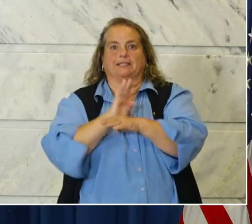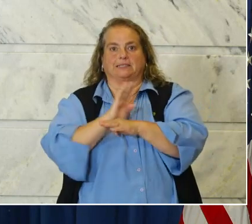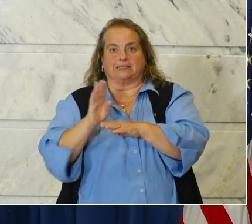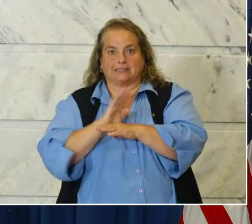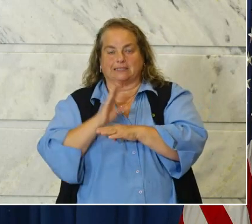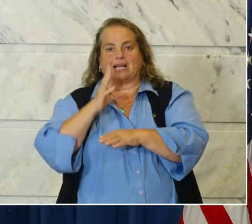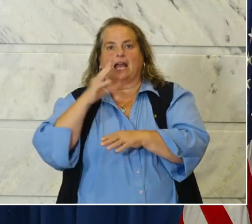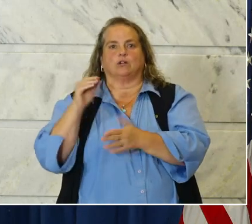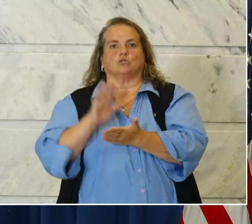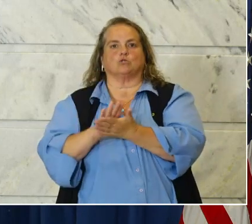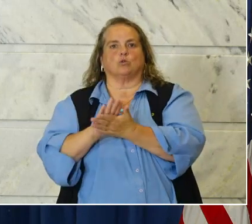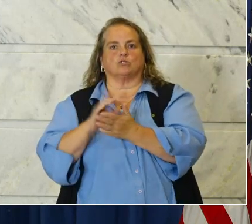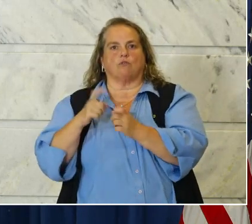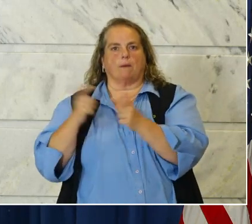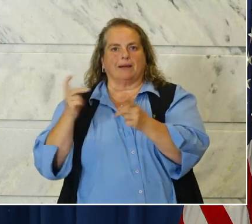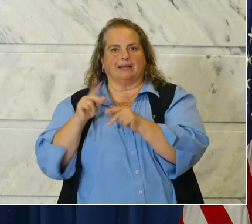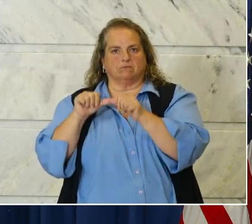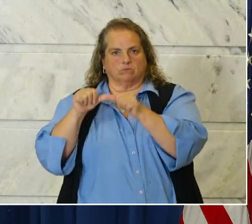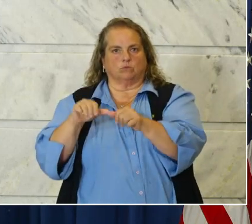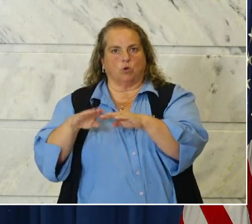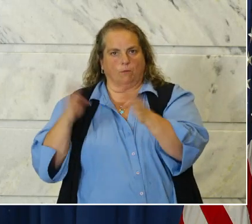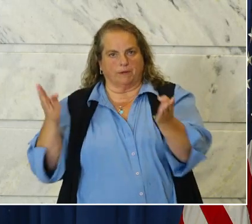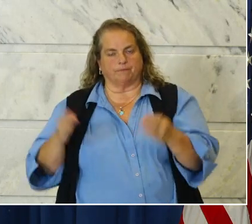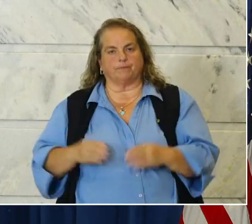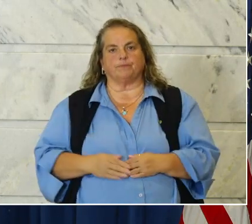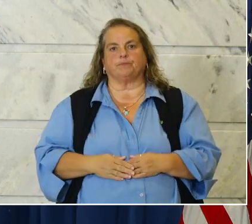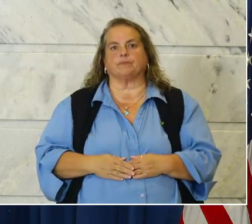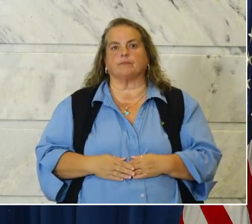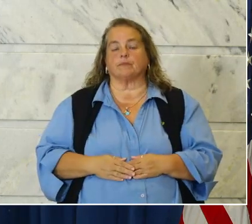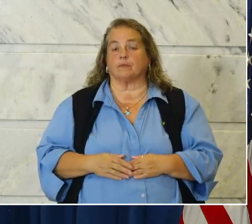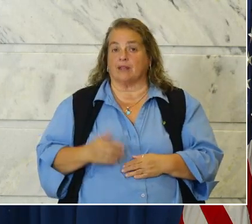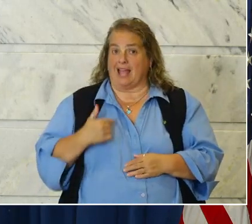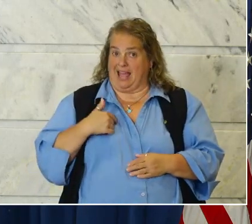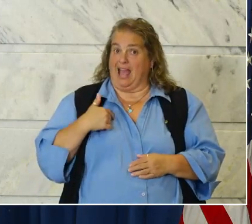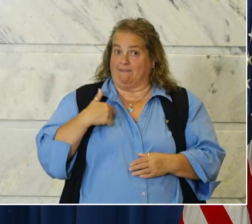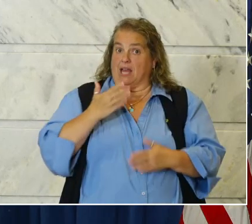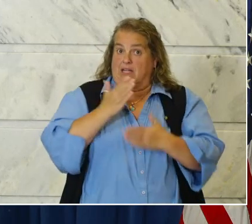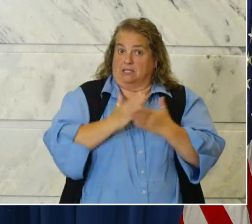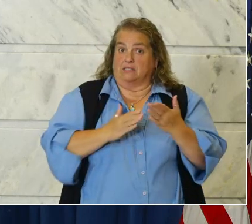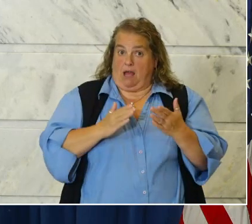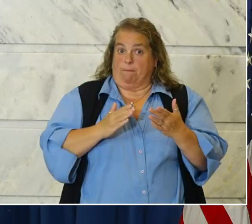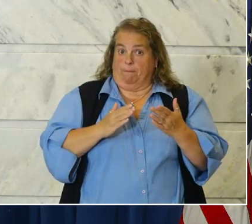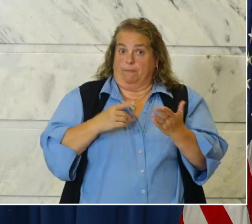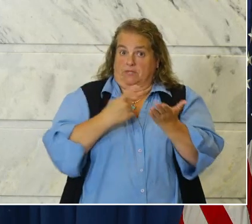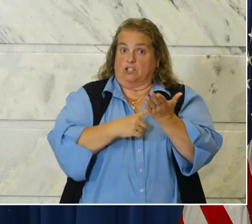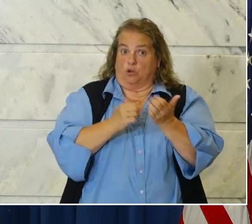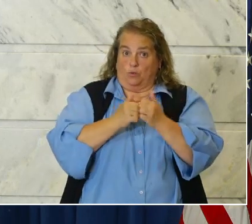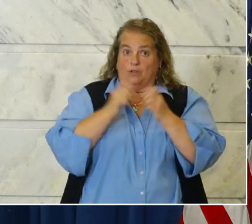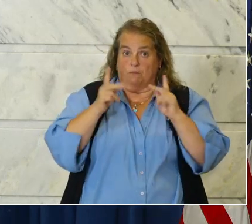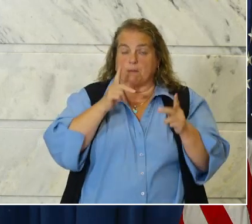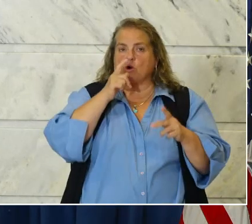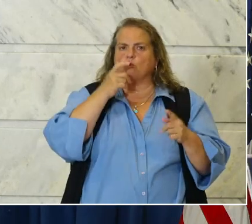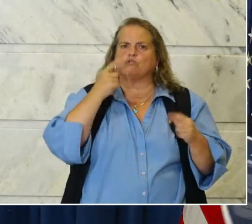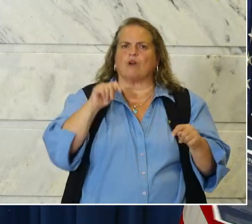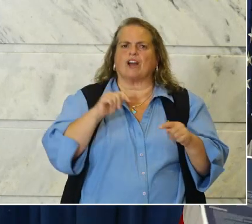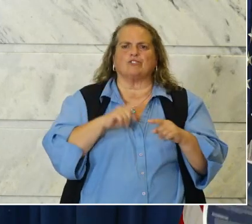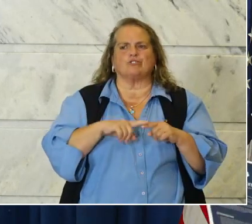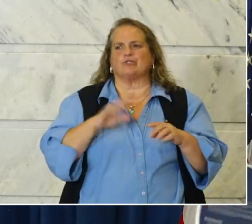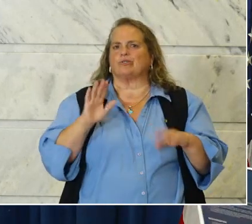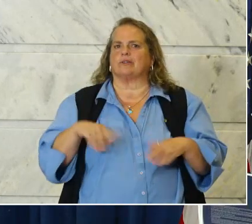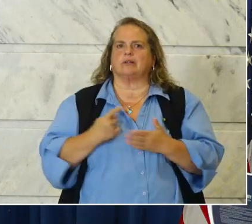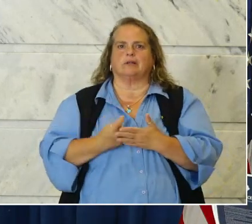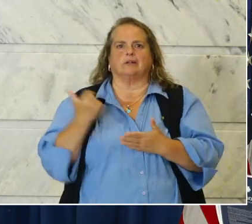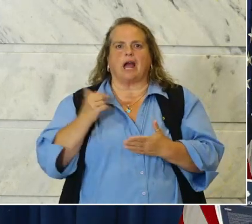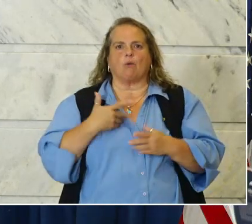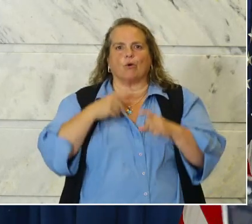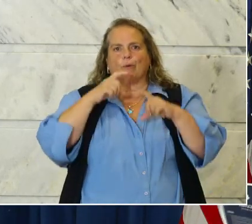opportunity to have extended discussions with folks who are trying to undo the mask work that we've done. Folks, that's how we keep the